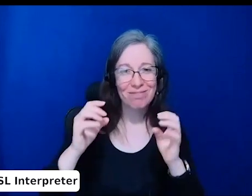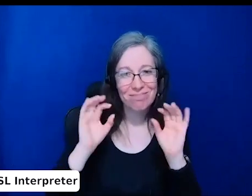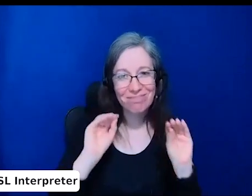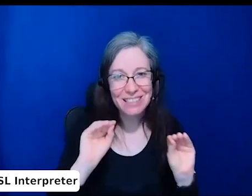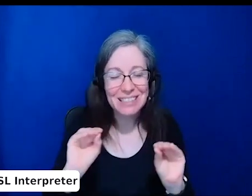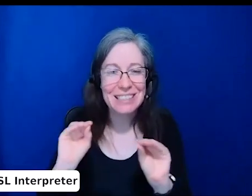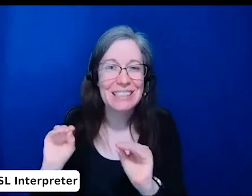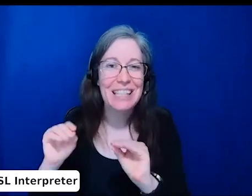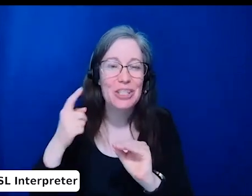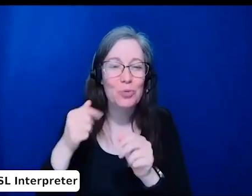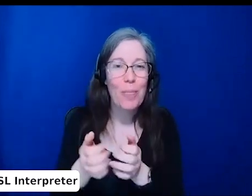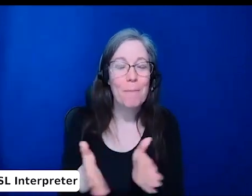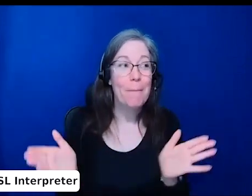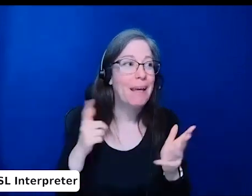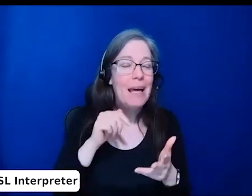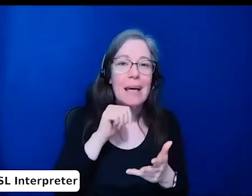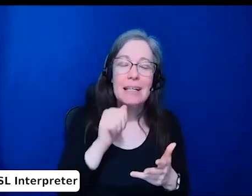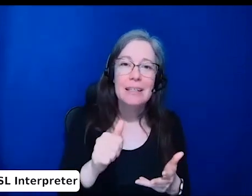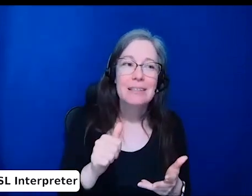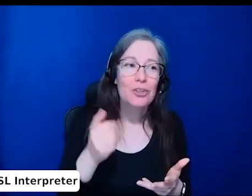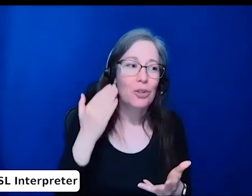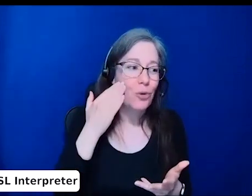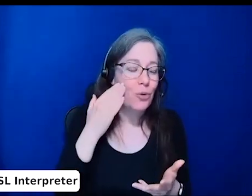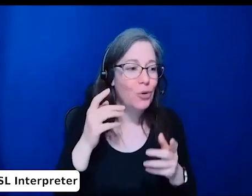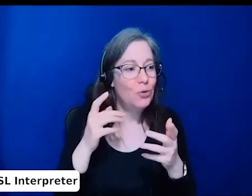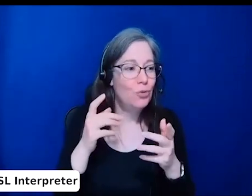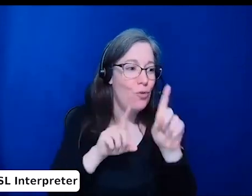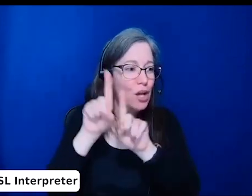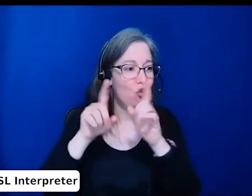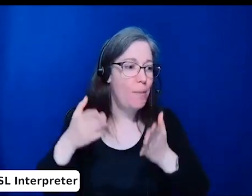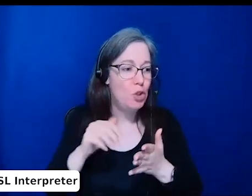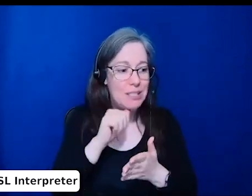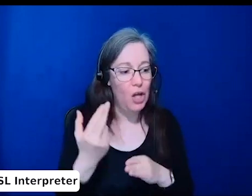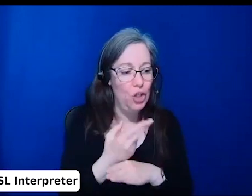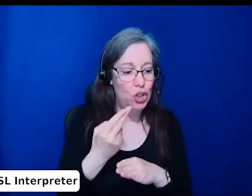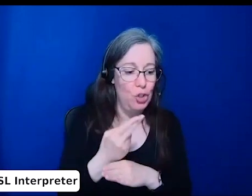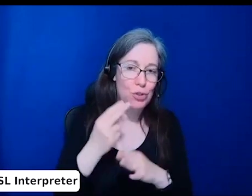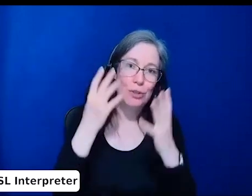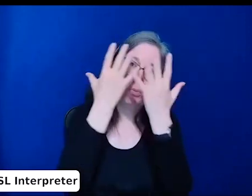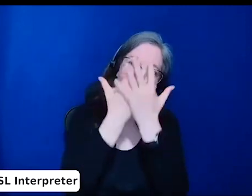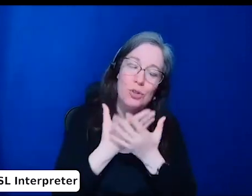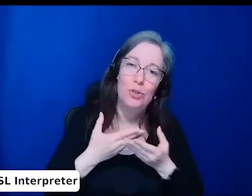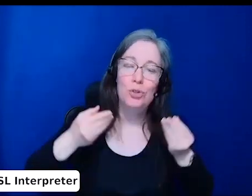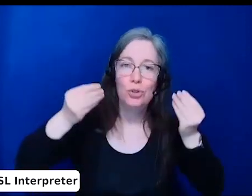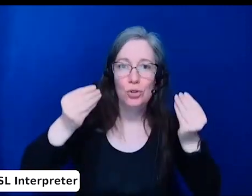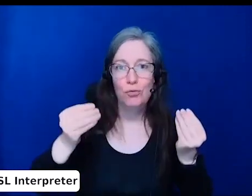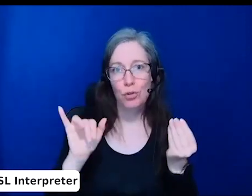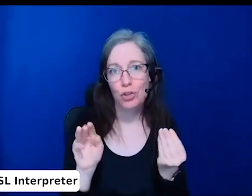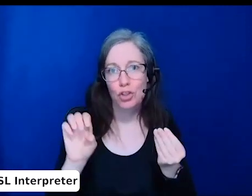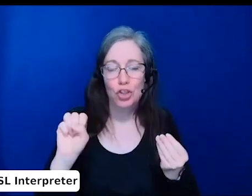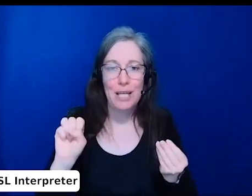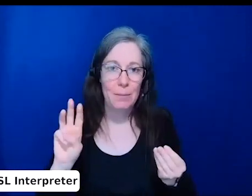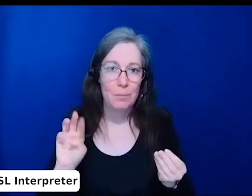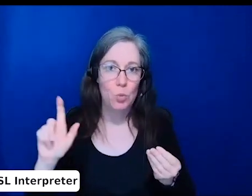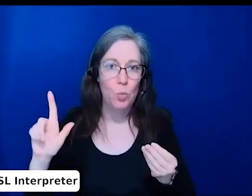wouldn't use, for instance, the beautiful James Webb Telescope images for science for the most part. Those are for